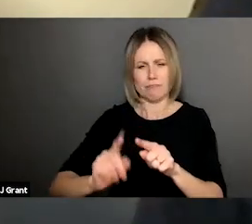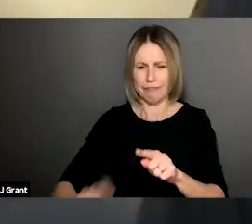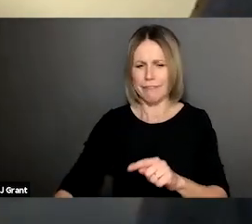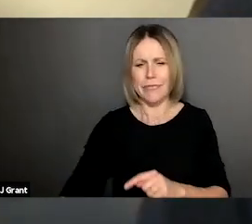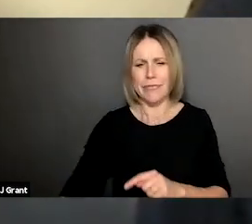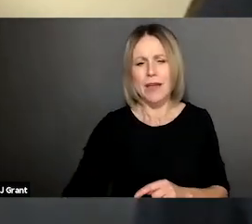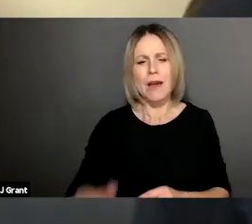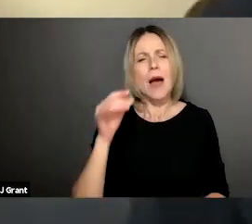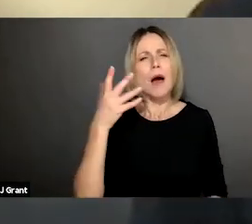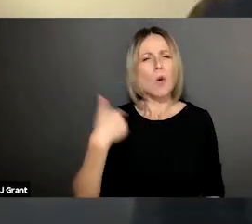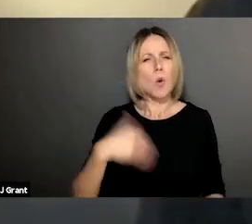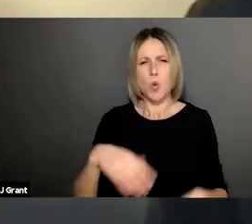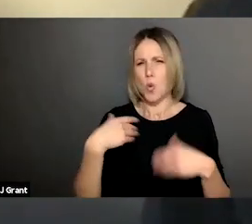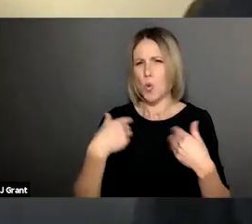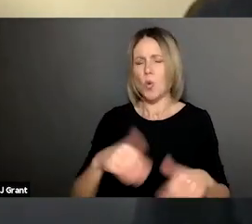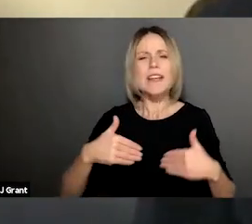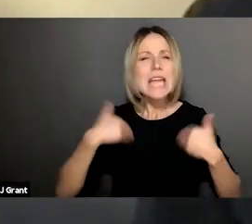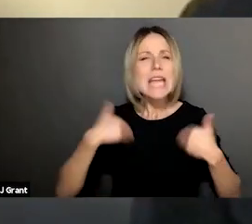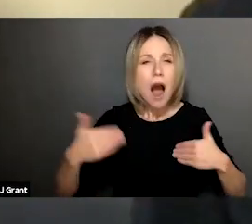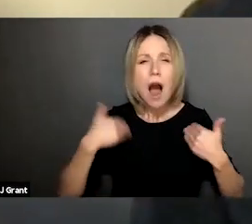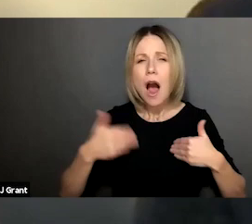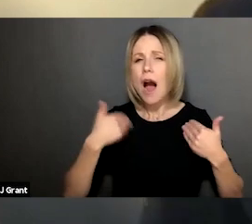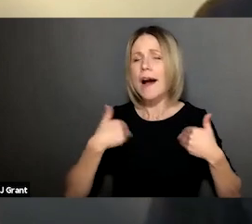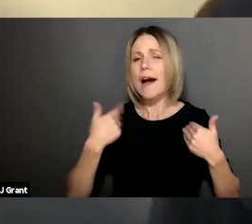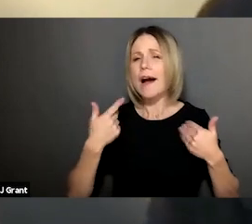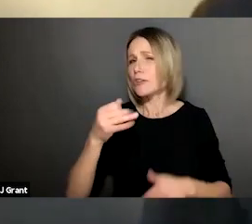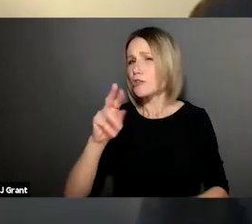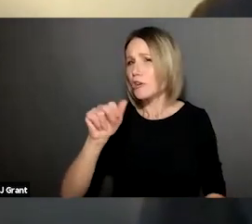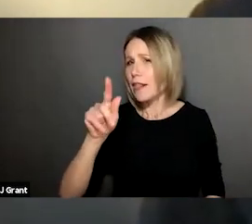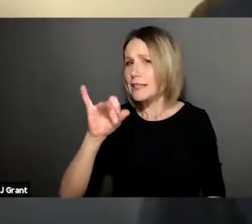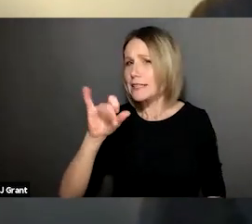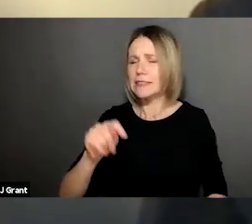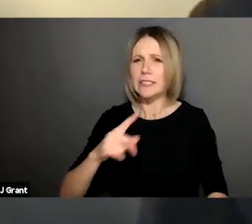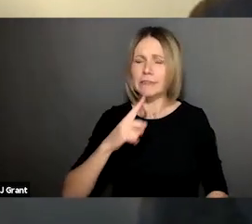young, excellent journalists who are coming to us